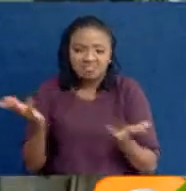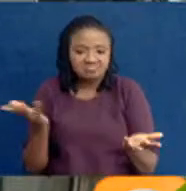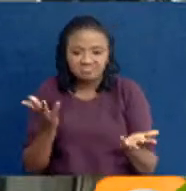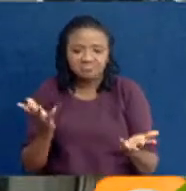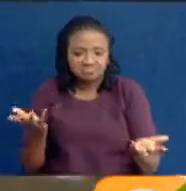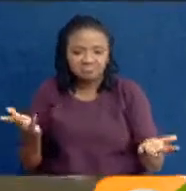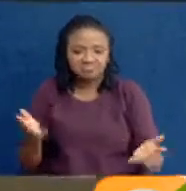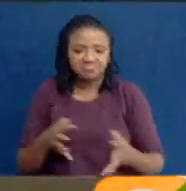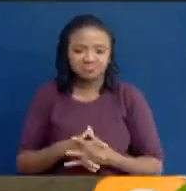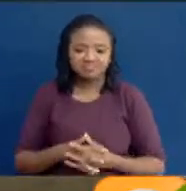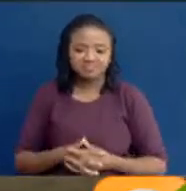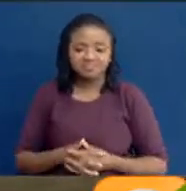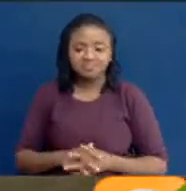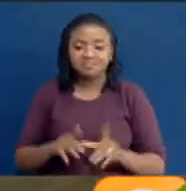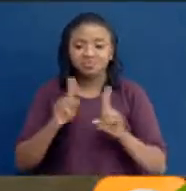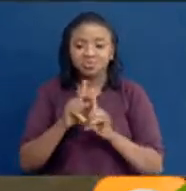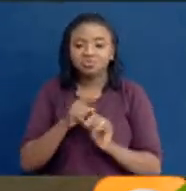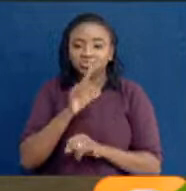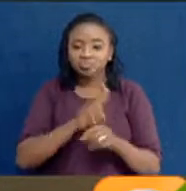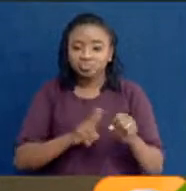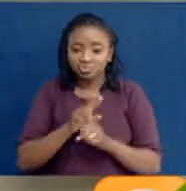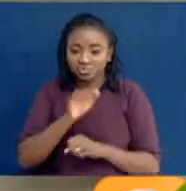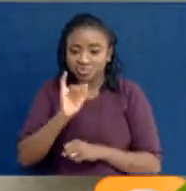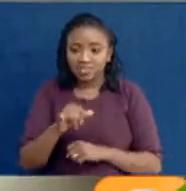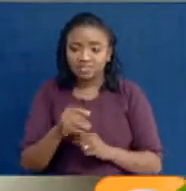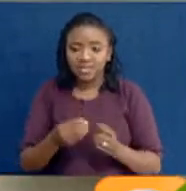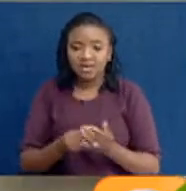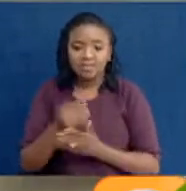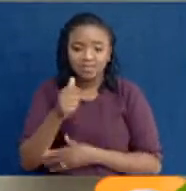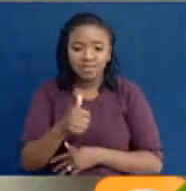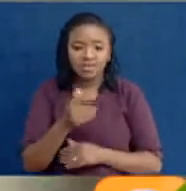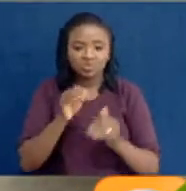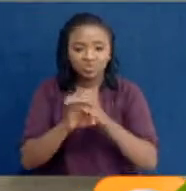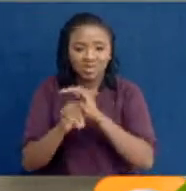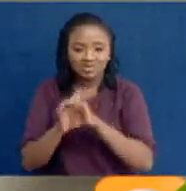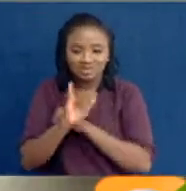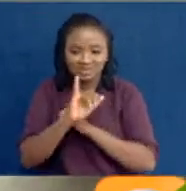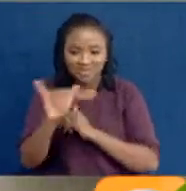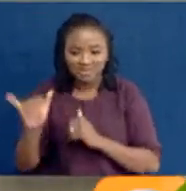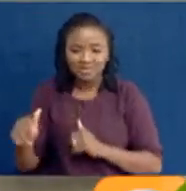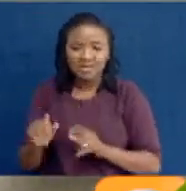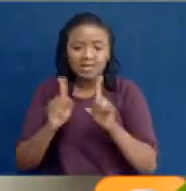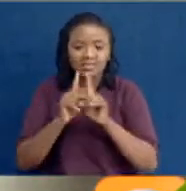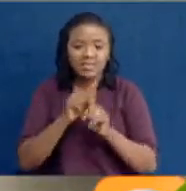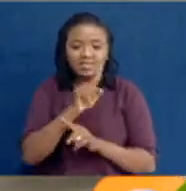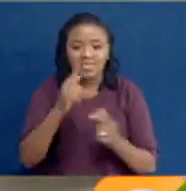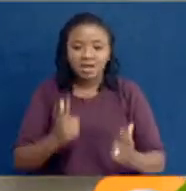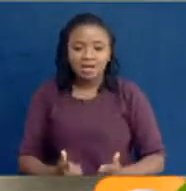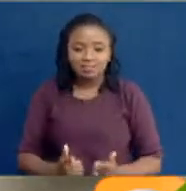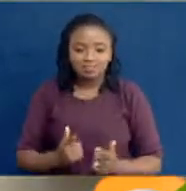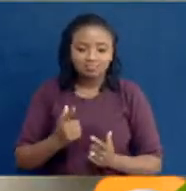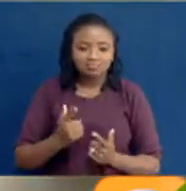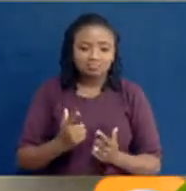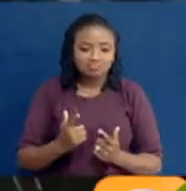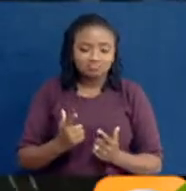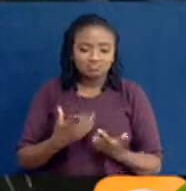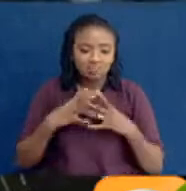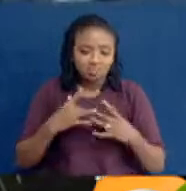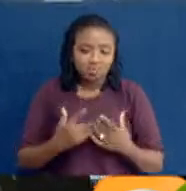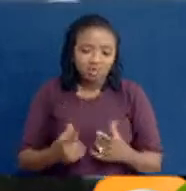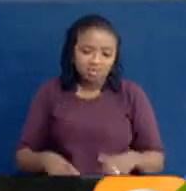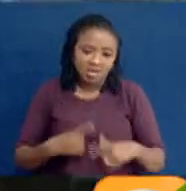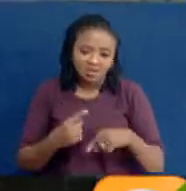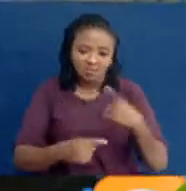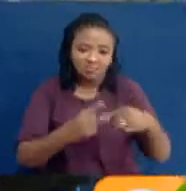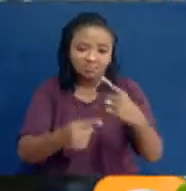on. And you use it on a shared basis. You have to pay to access it so that the lights can be, you know, kept on and people's salaries paid. Gearbox